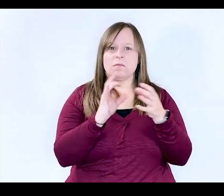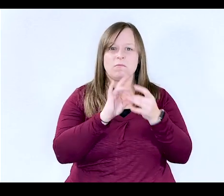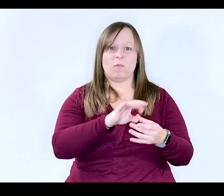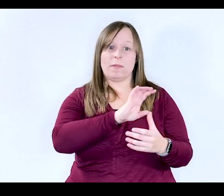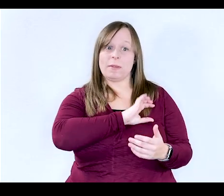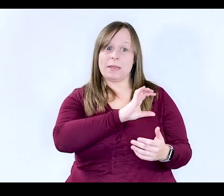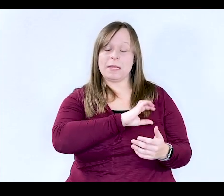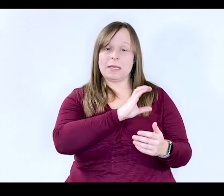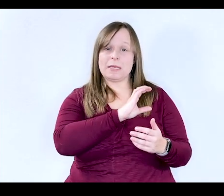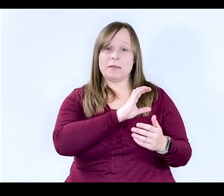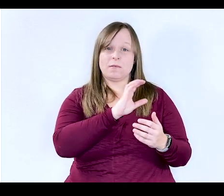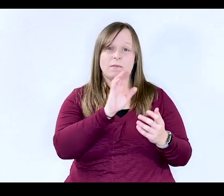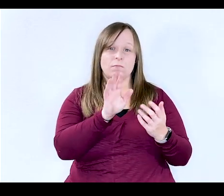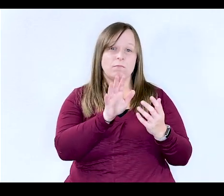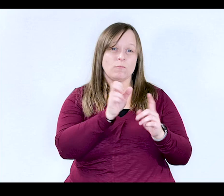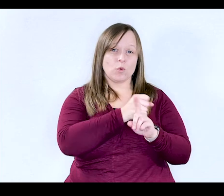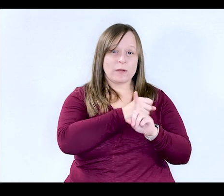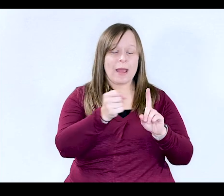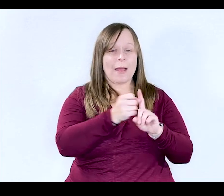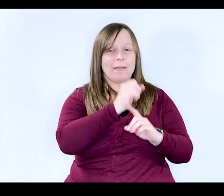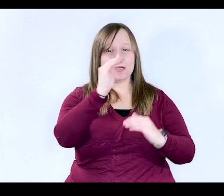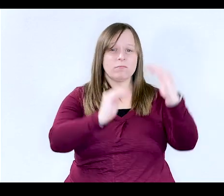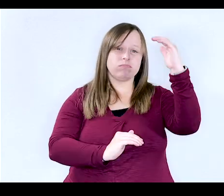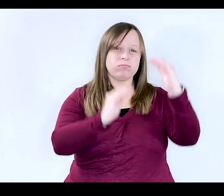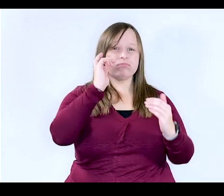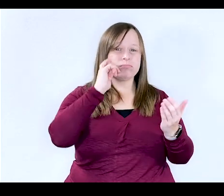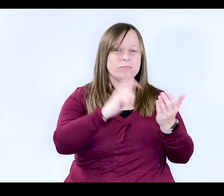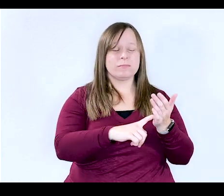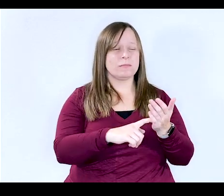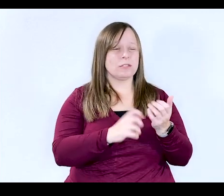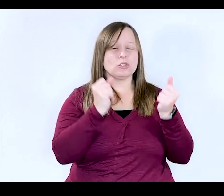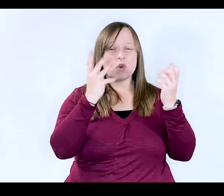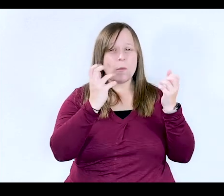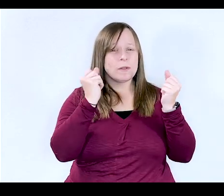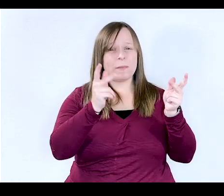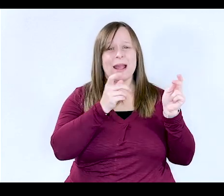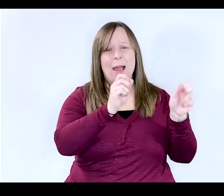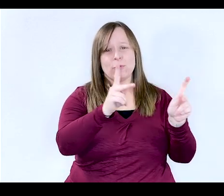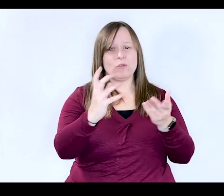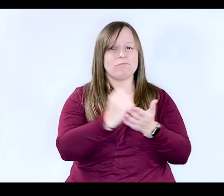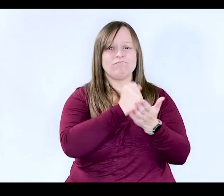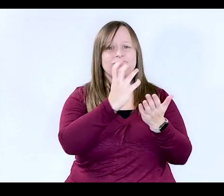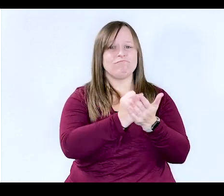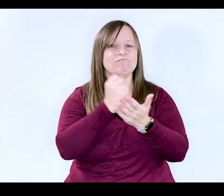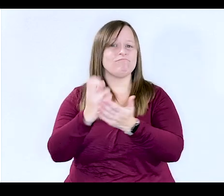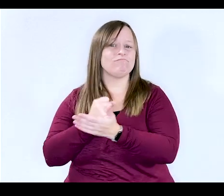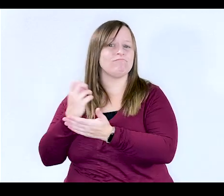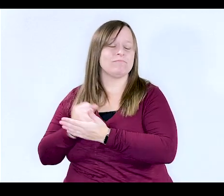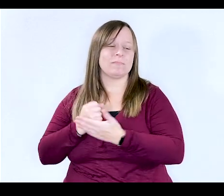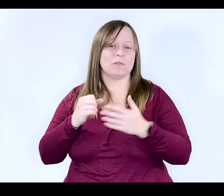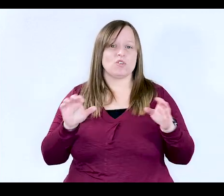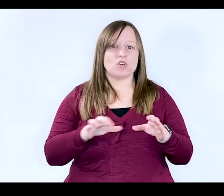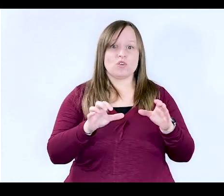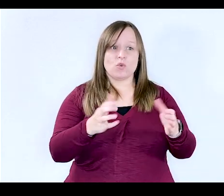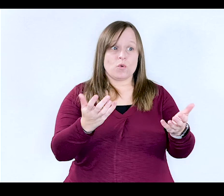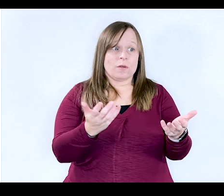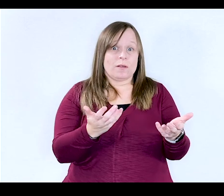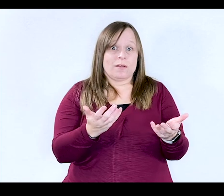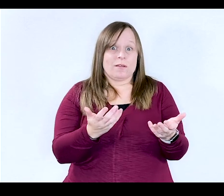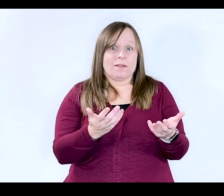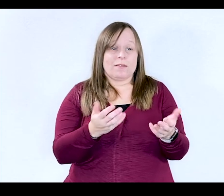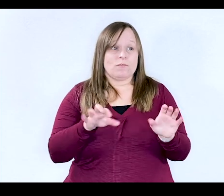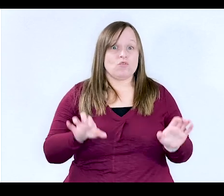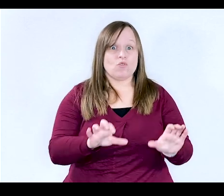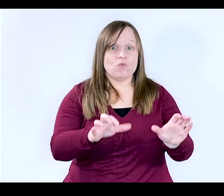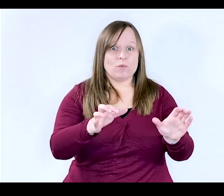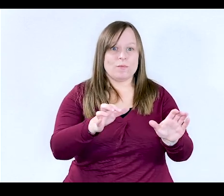to do with police brutality and related injustices. There's just so many opportunities out there that people can even do and